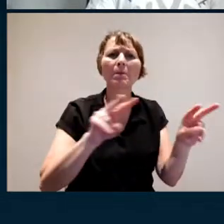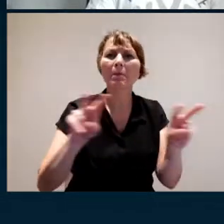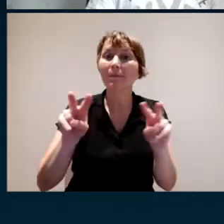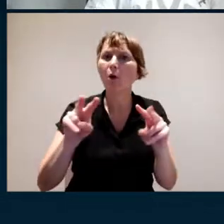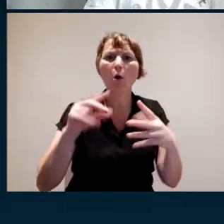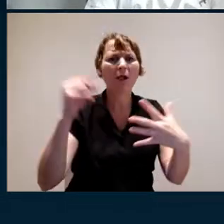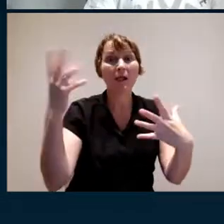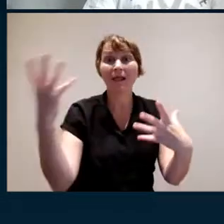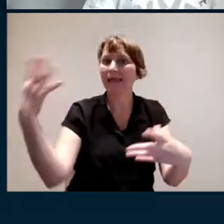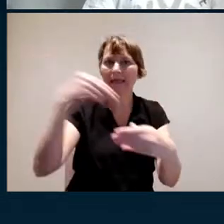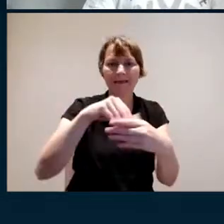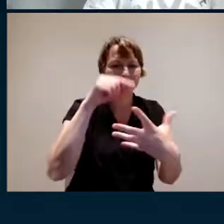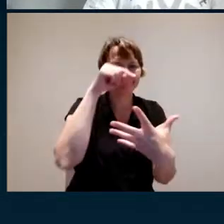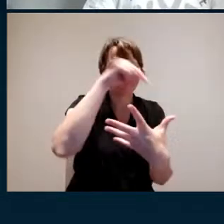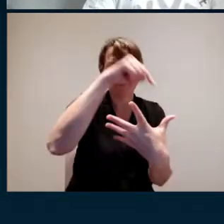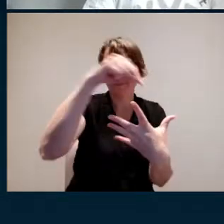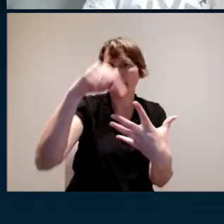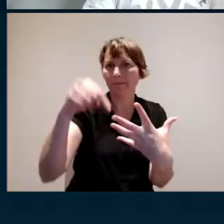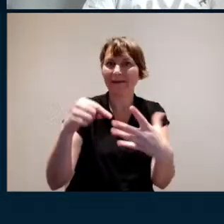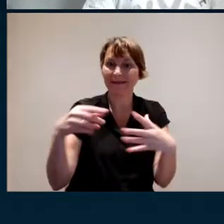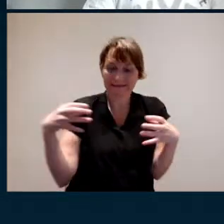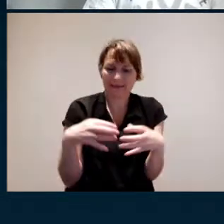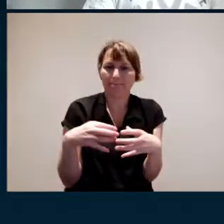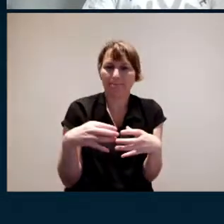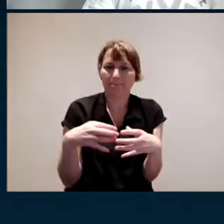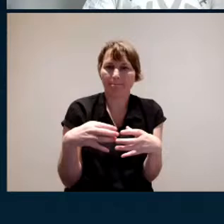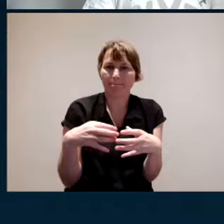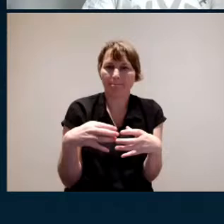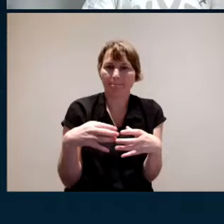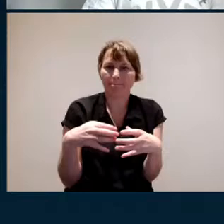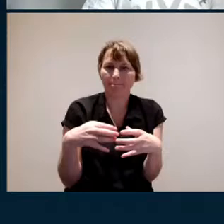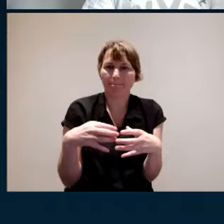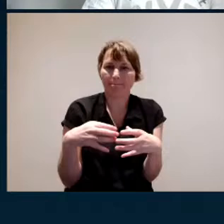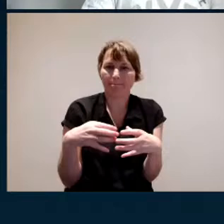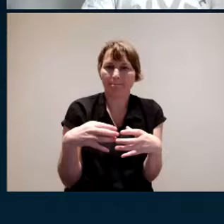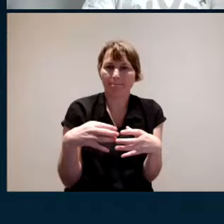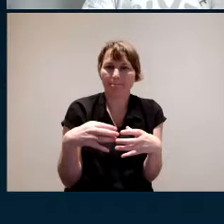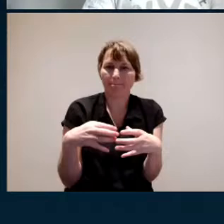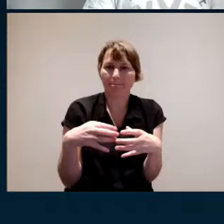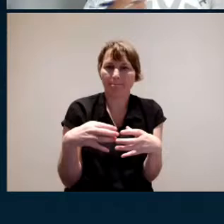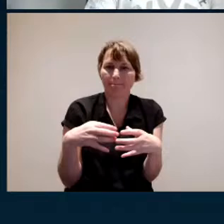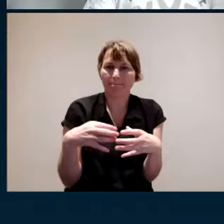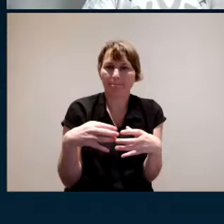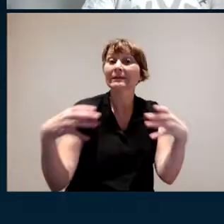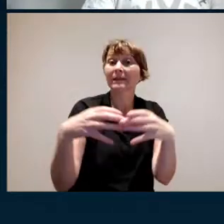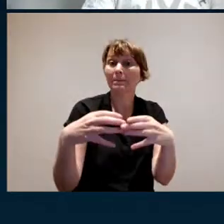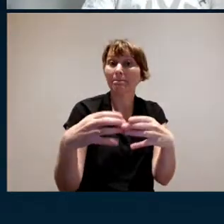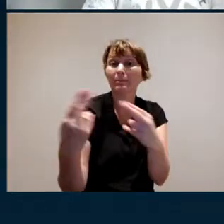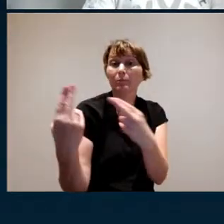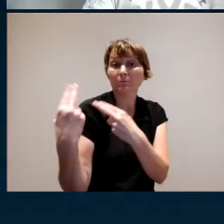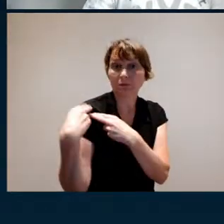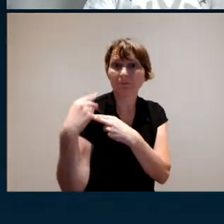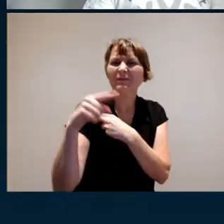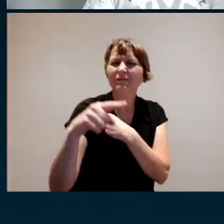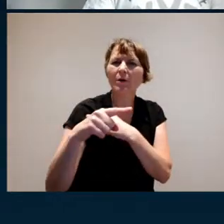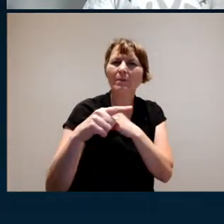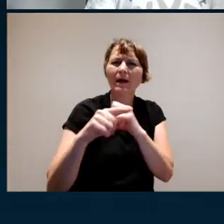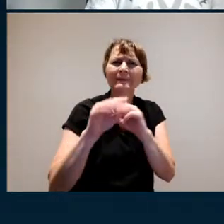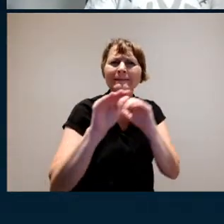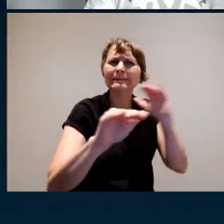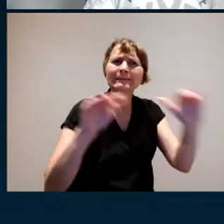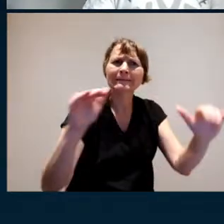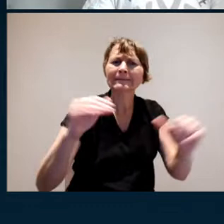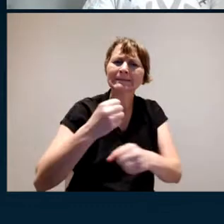cross-functional team. And the team is also responsible for advocating and giving